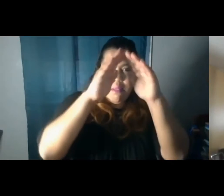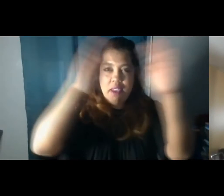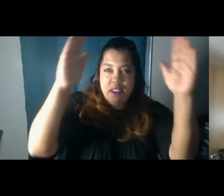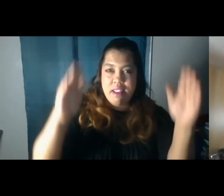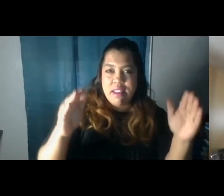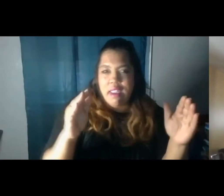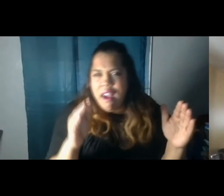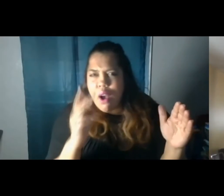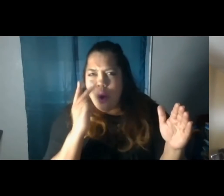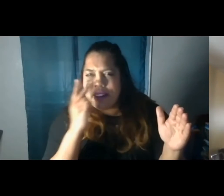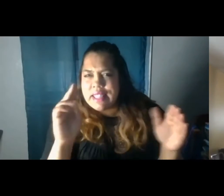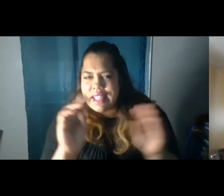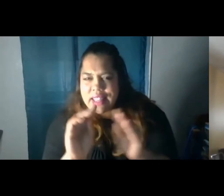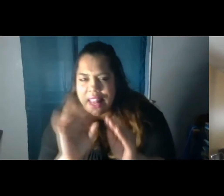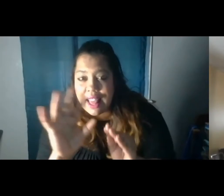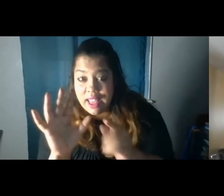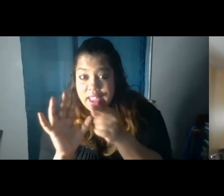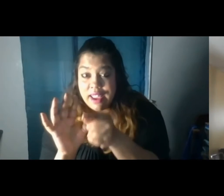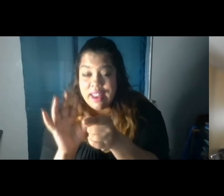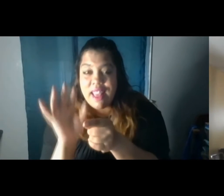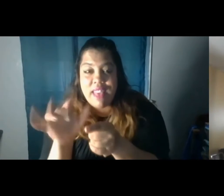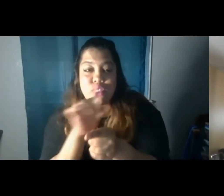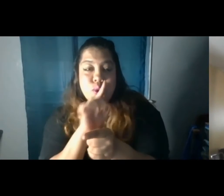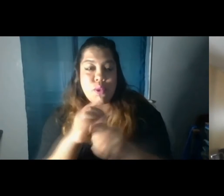body, called truth.